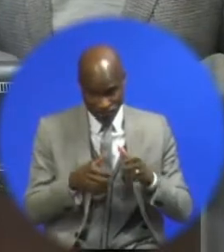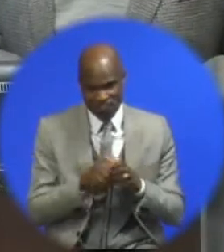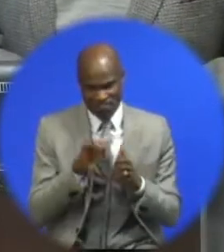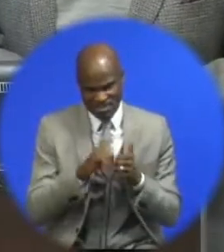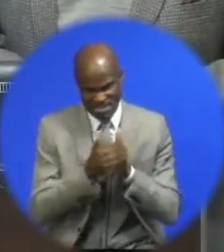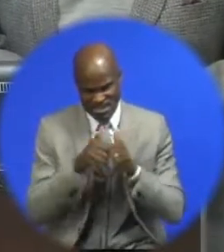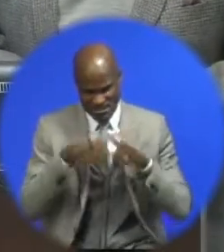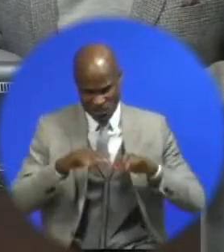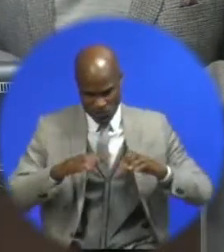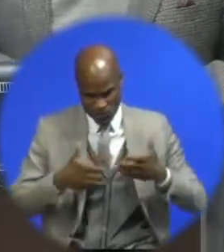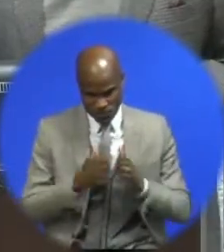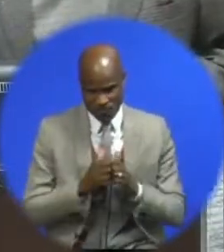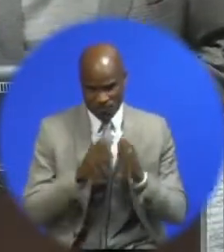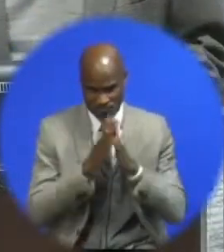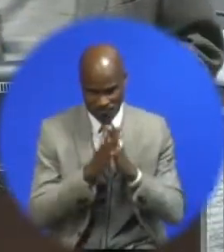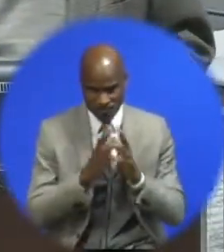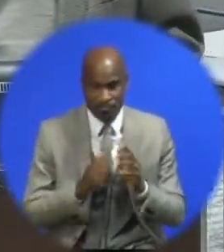ready to